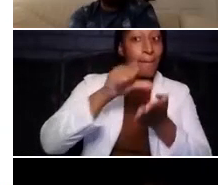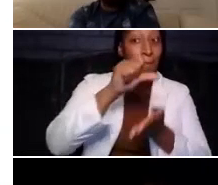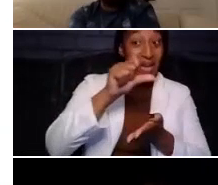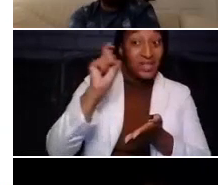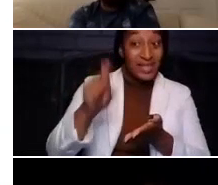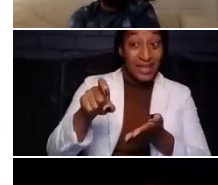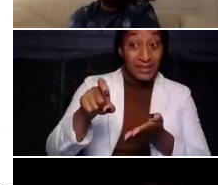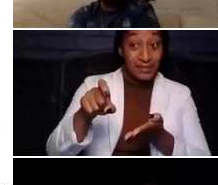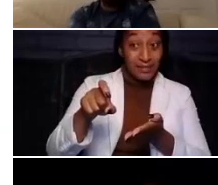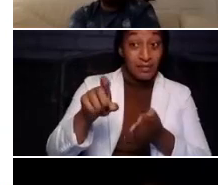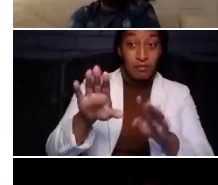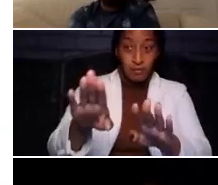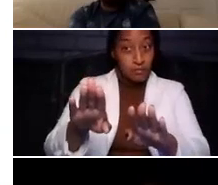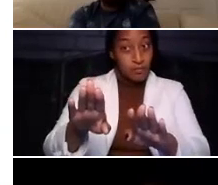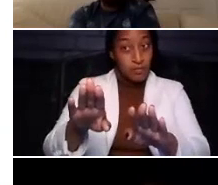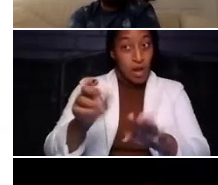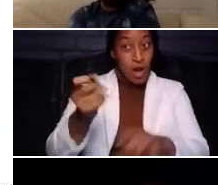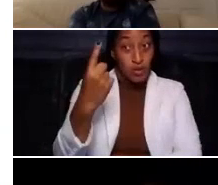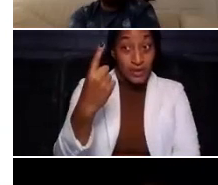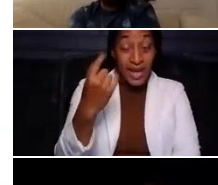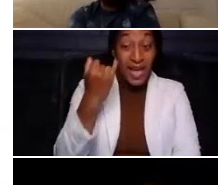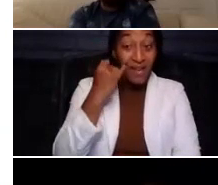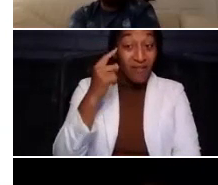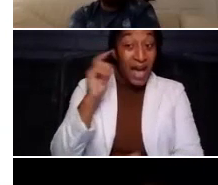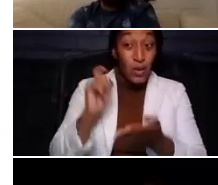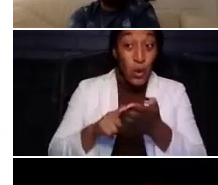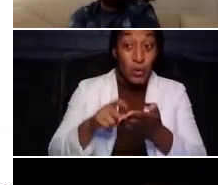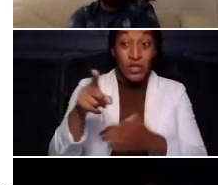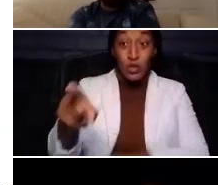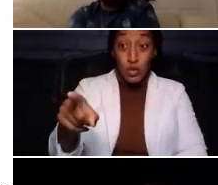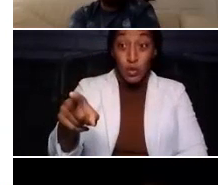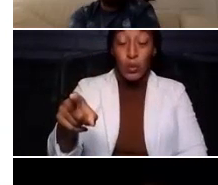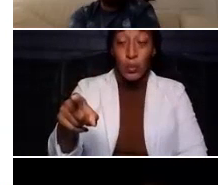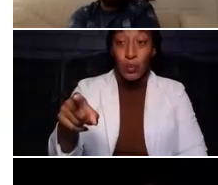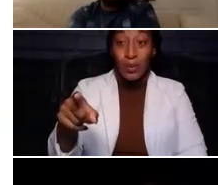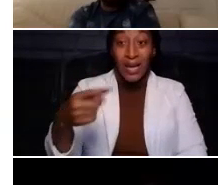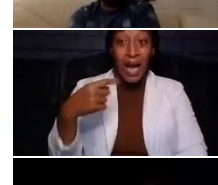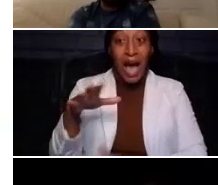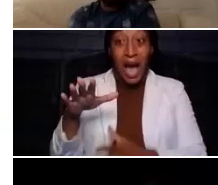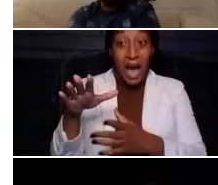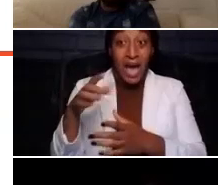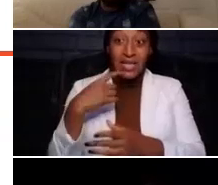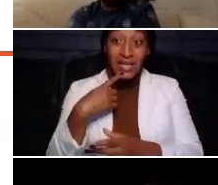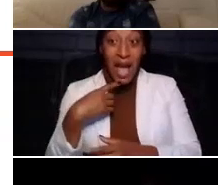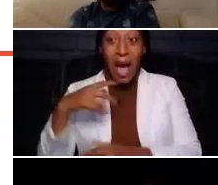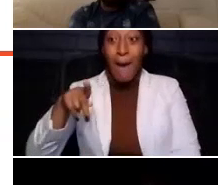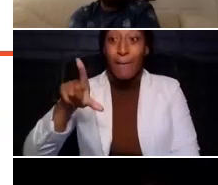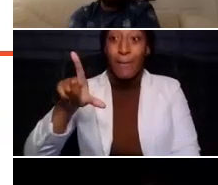Plagiarism. I will give you a flat out 0 if you plagiarize. And let's be clear that